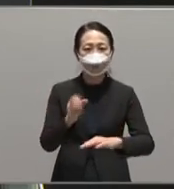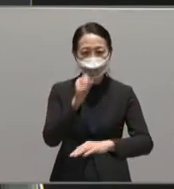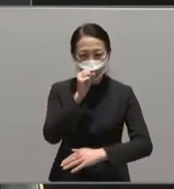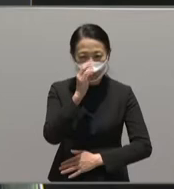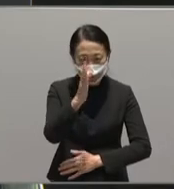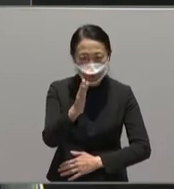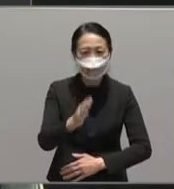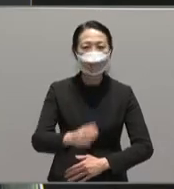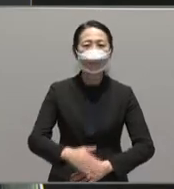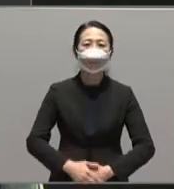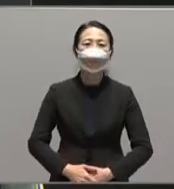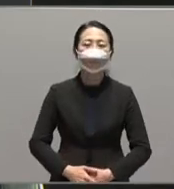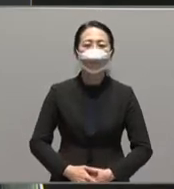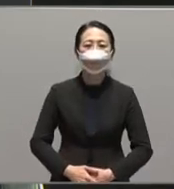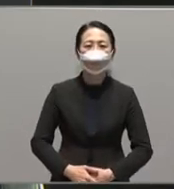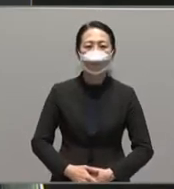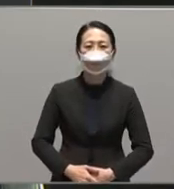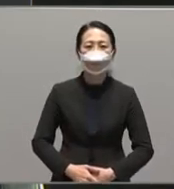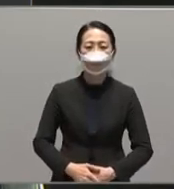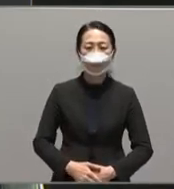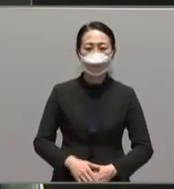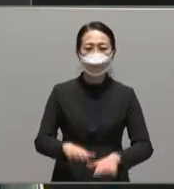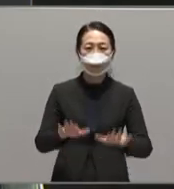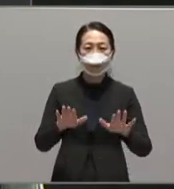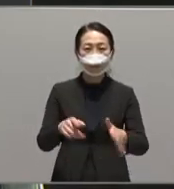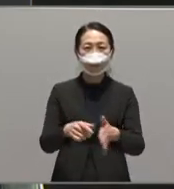That is the title. Please begin.